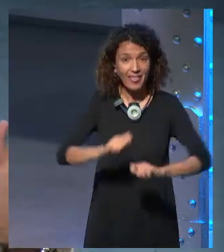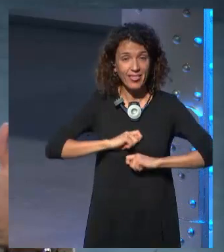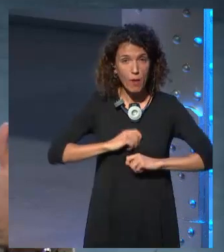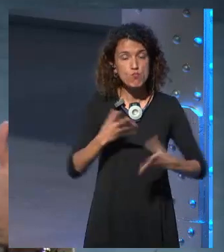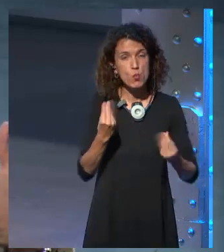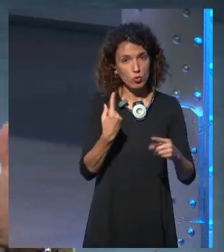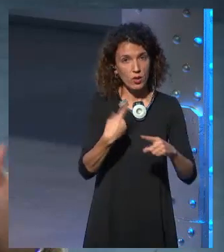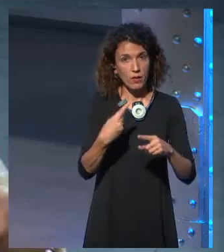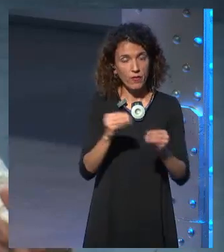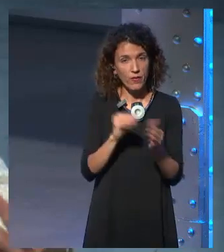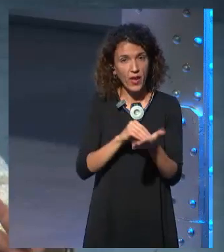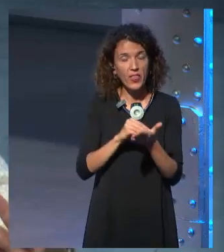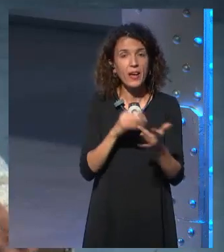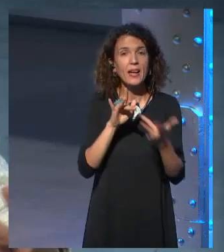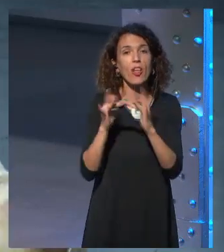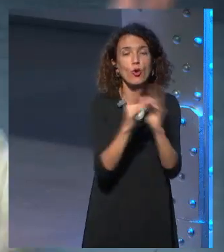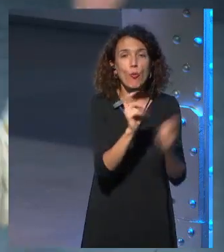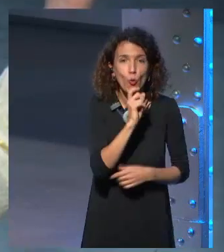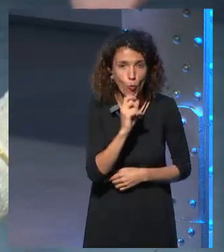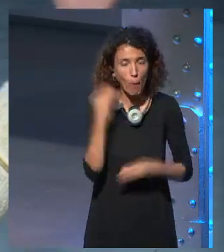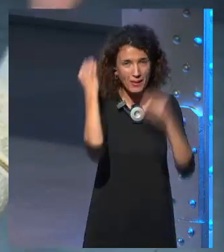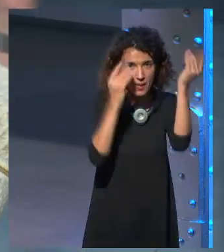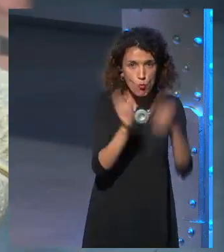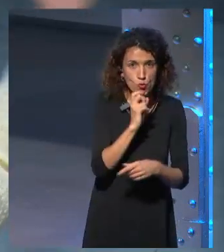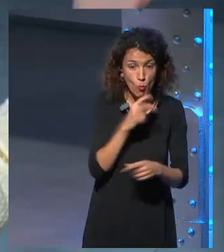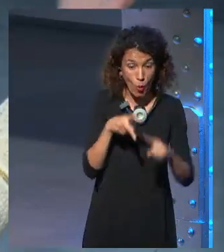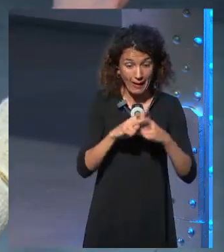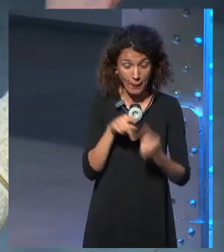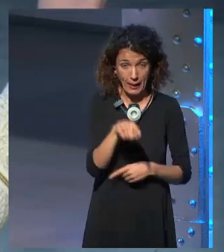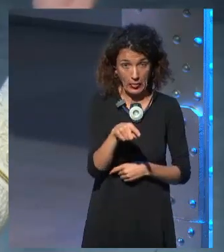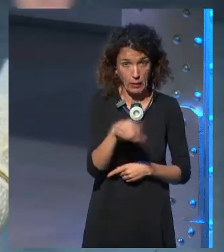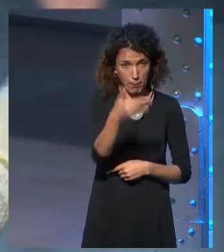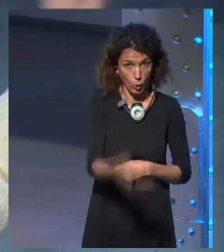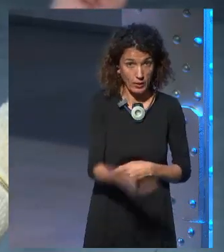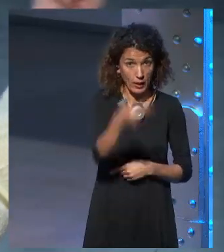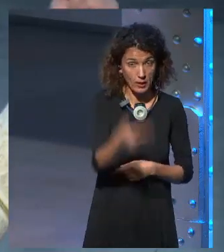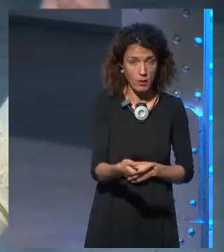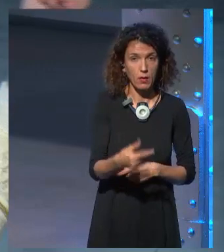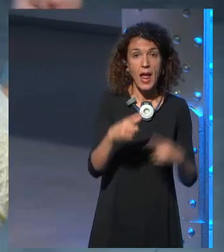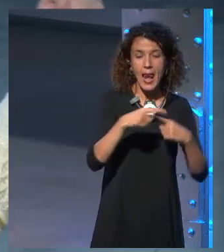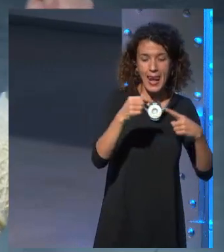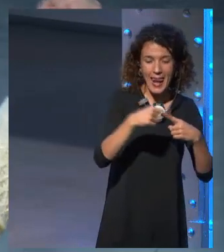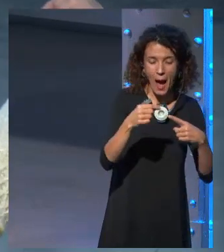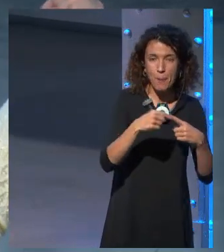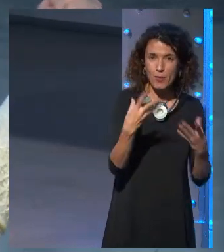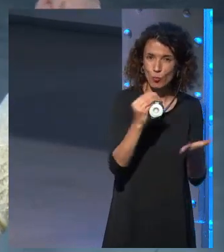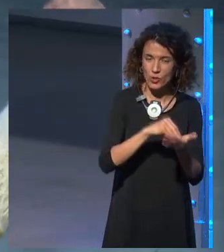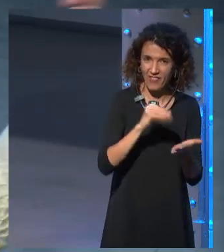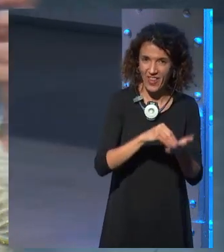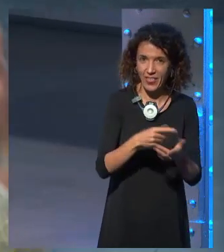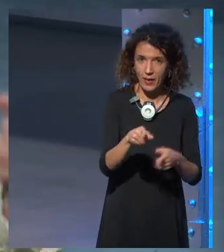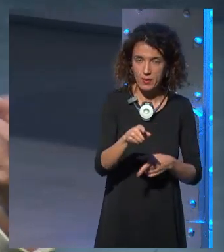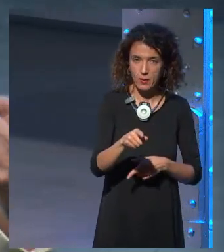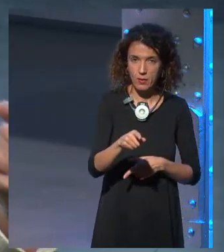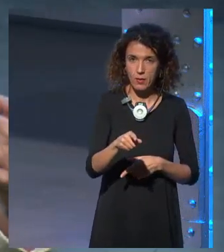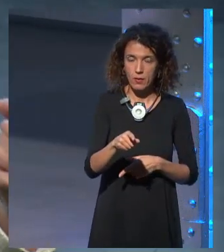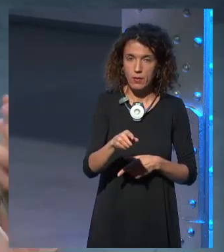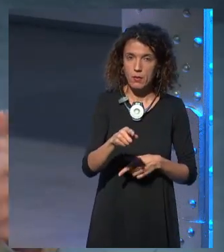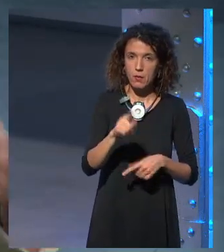how we think. Right? And so the pencil and paper has determined, in so many ways, what the educational experience looks like. And so